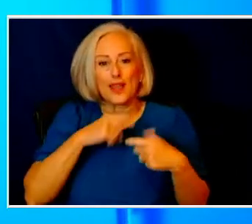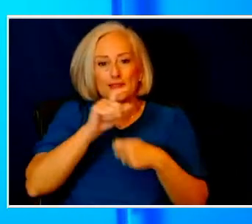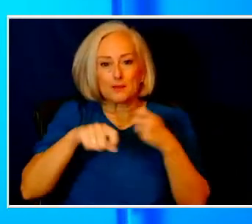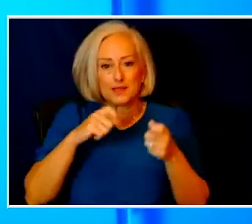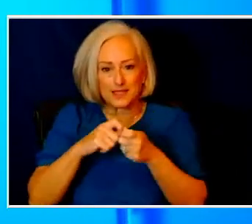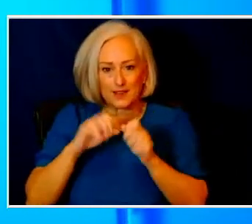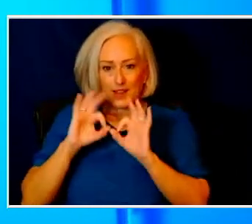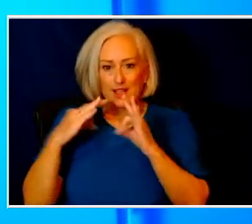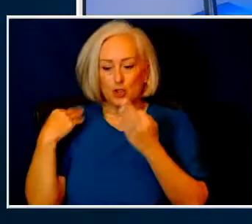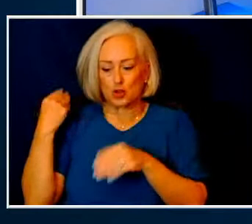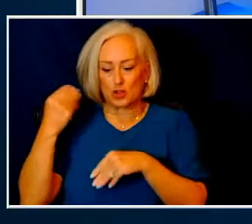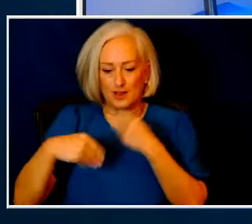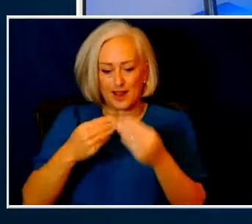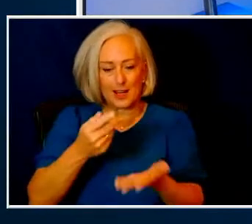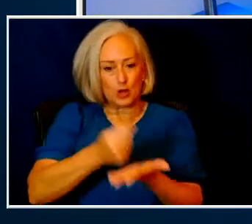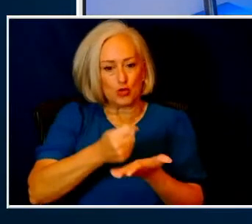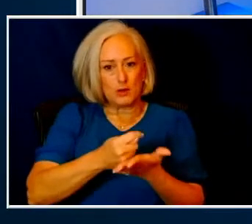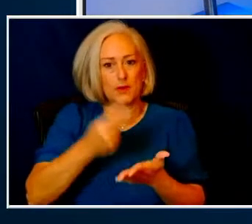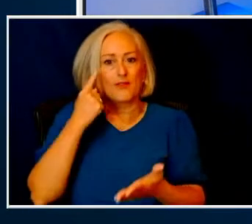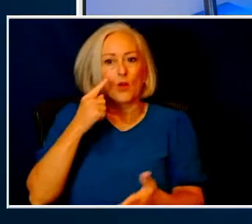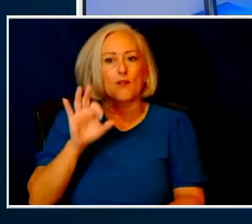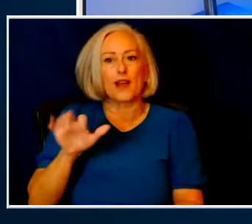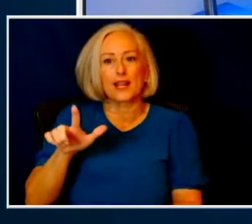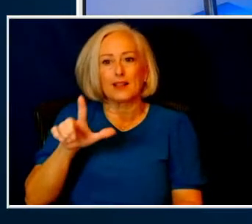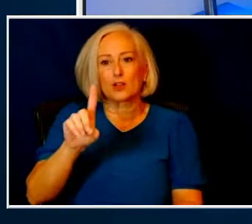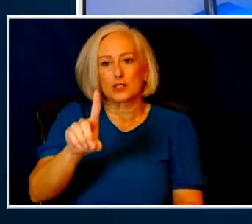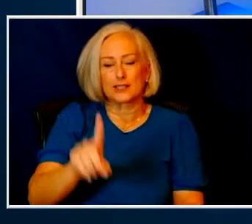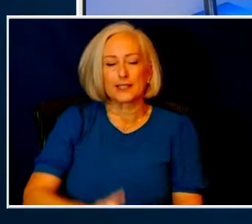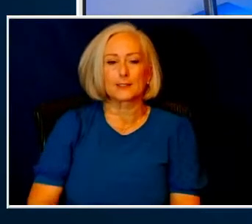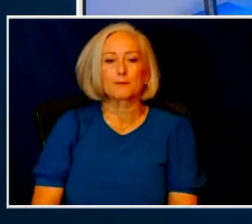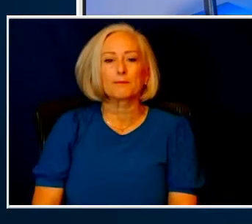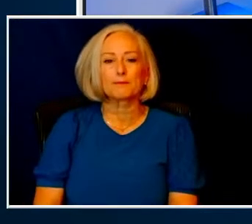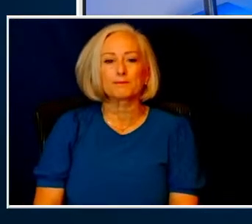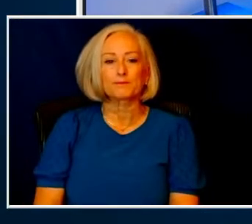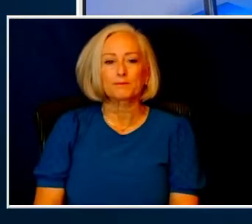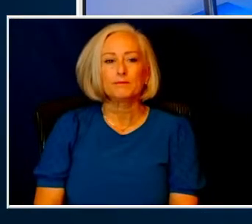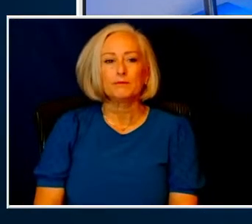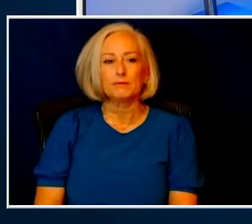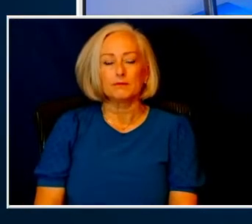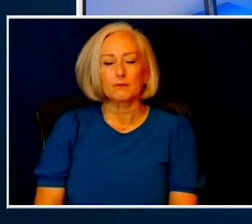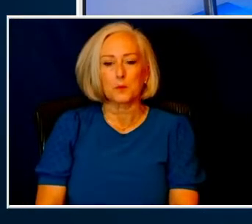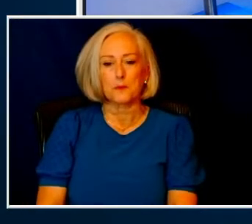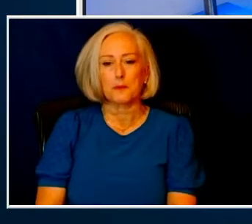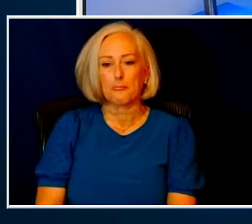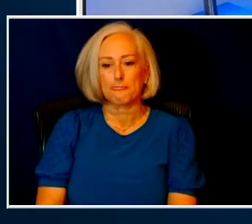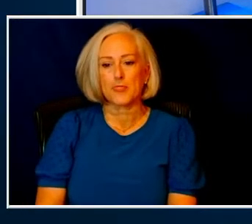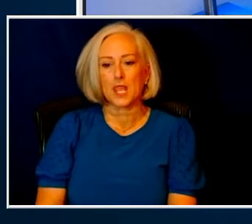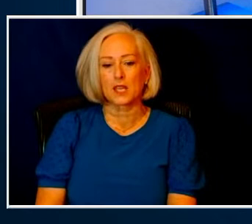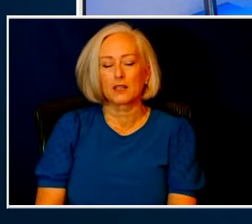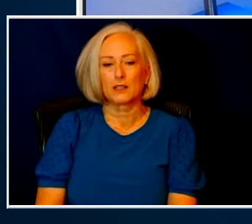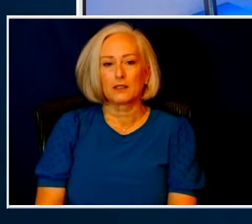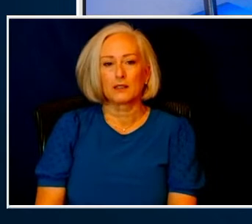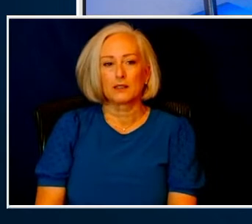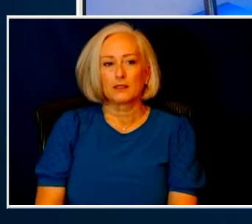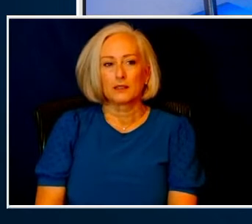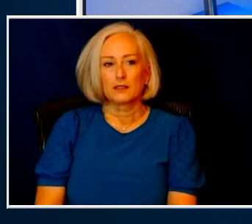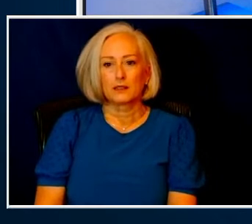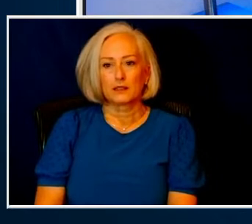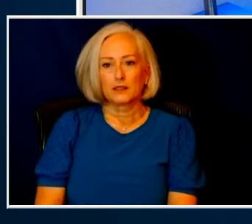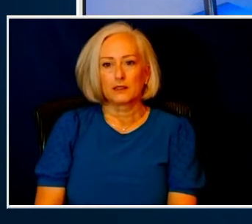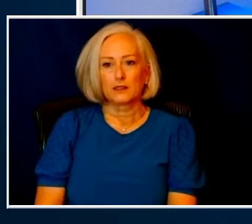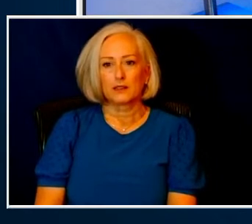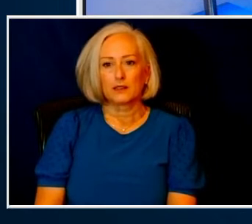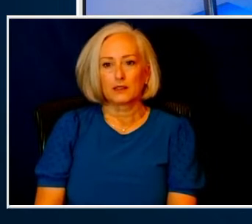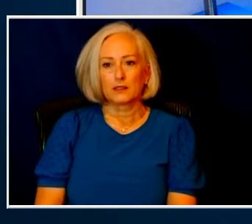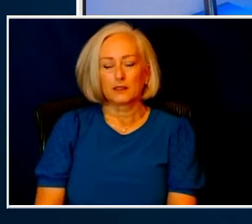treatments for fatty liver. Okay, I had to put the phone down. Too many great questions coming in. I will send them to the doctors and ask them if they'll give us an